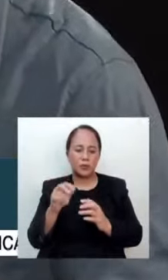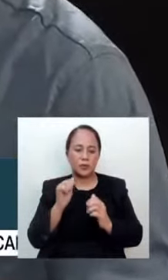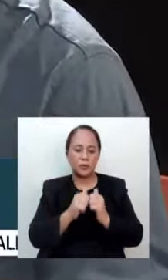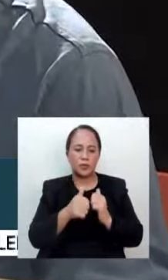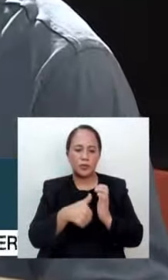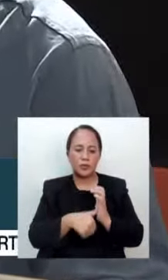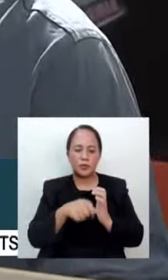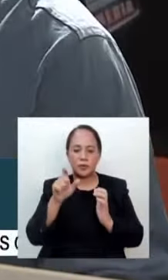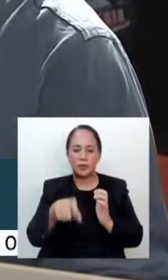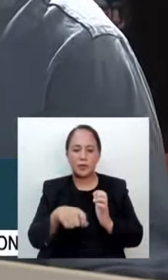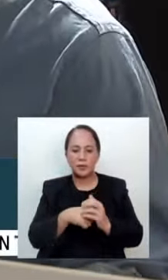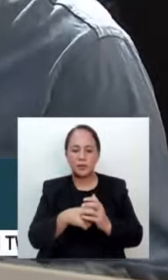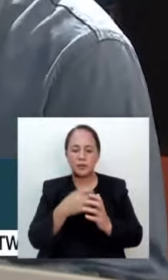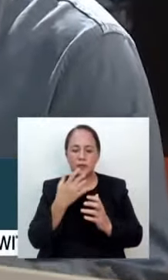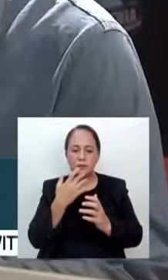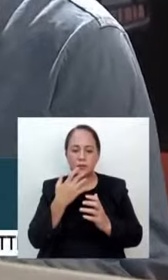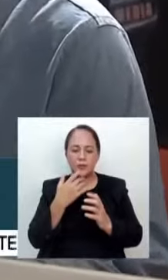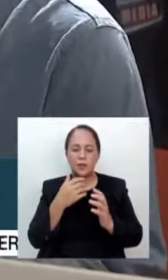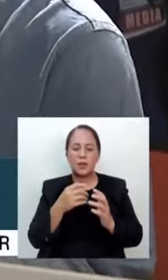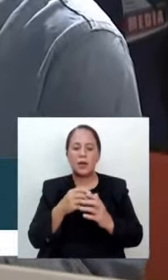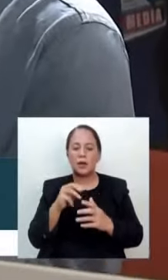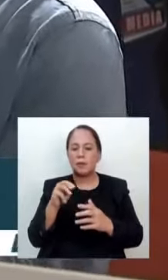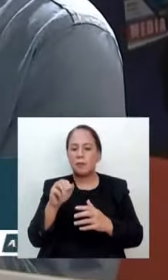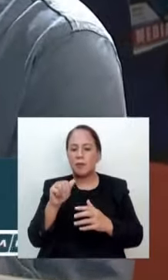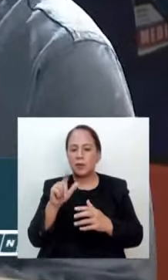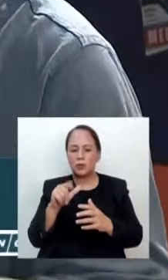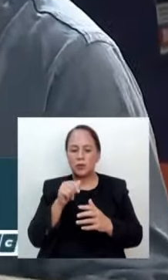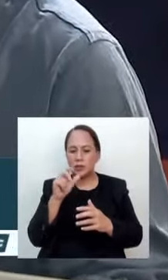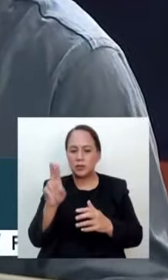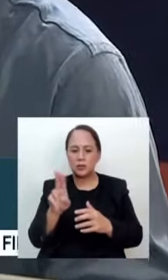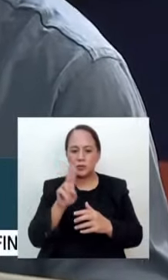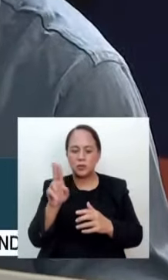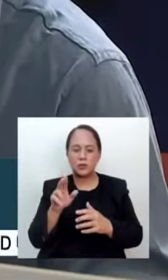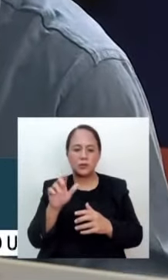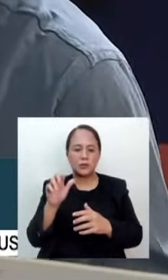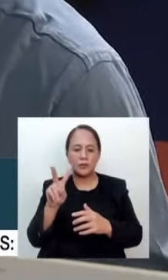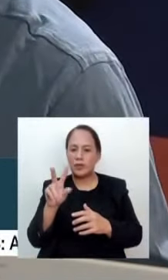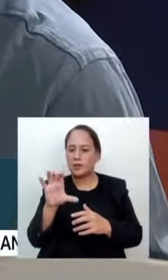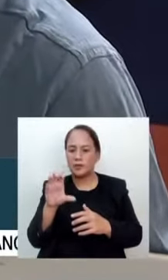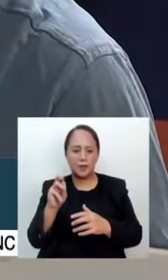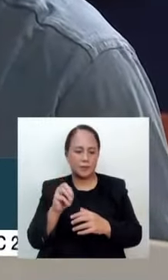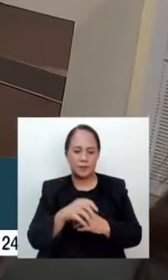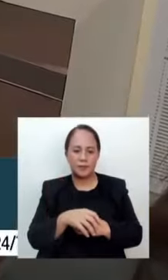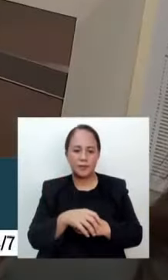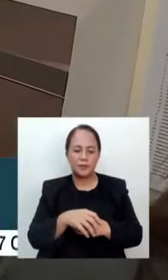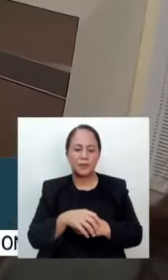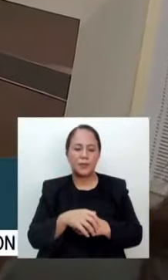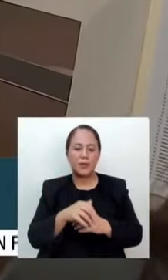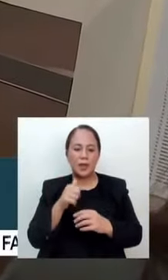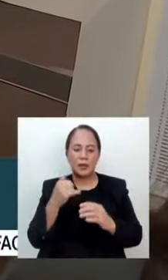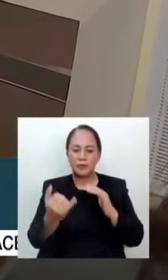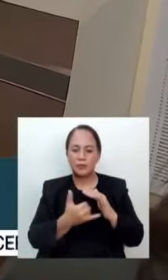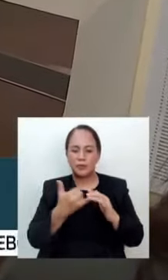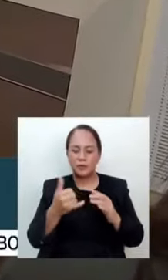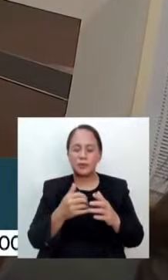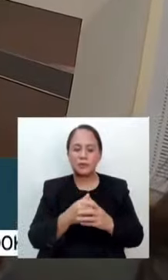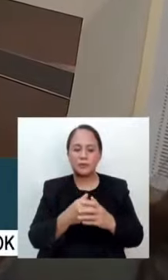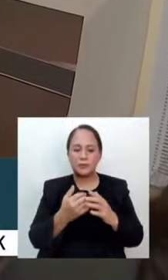write their preferences on a manual ballot instead of using the automated election system. There is an isolation polling place for